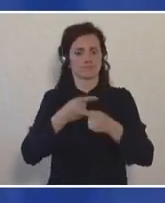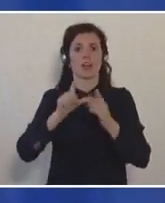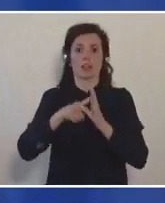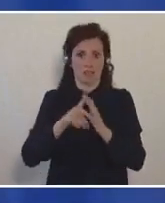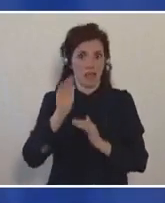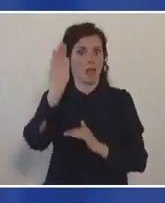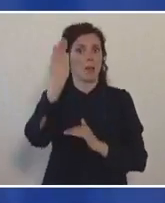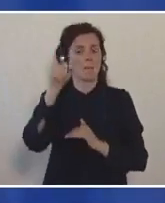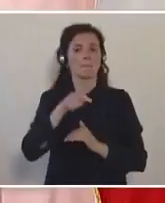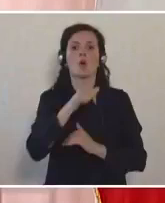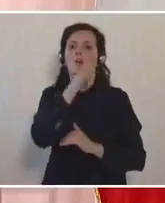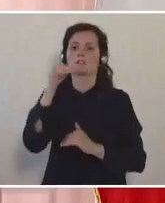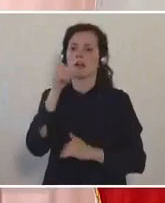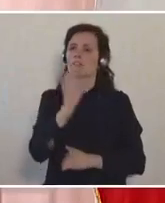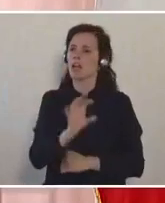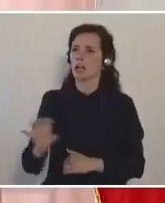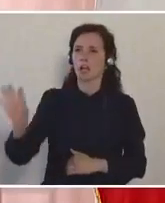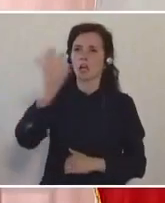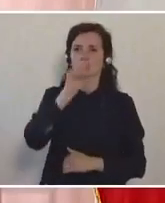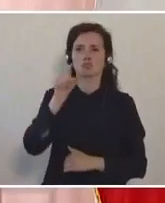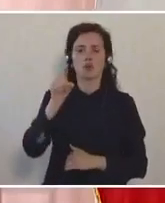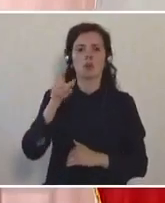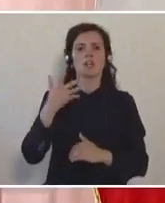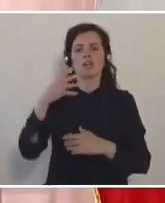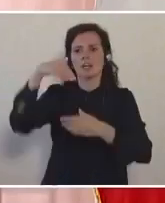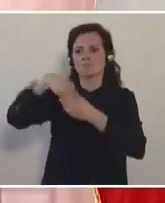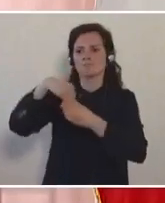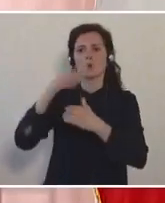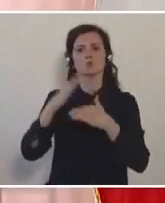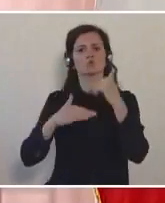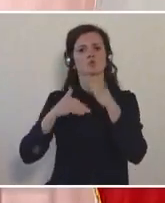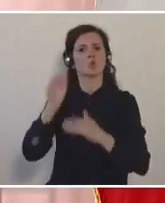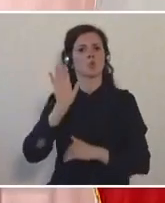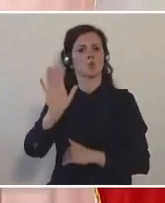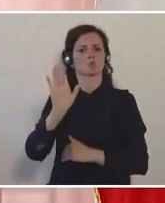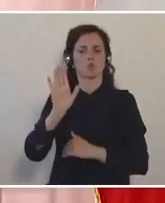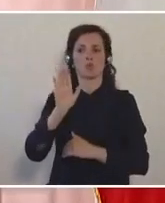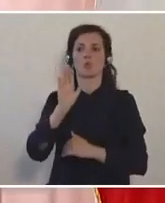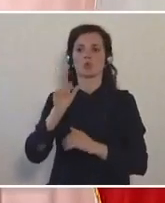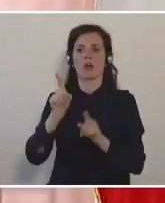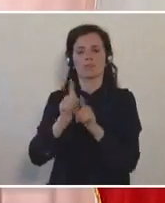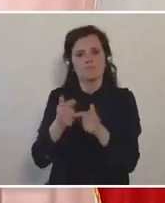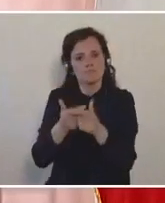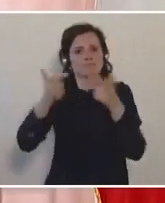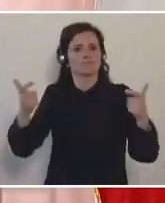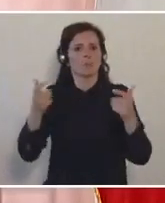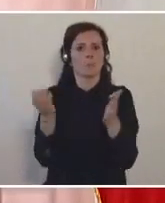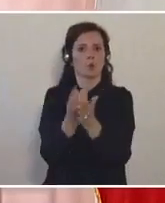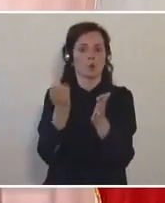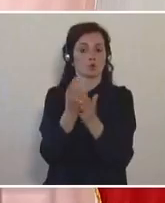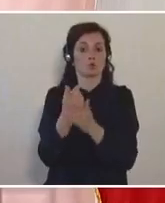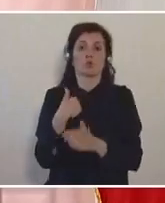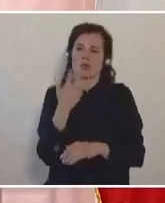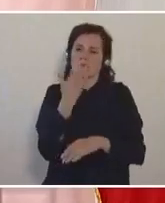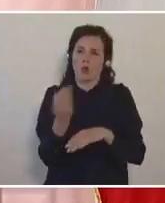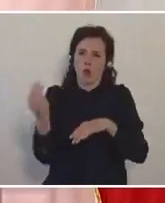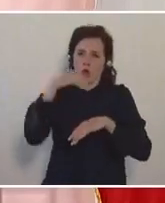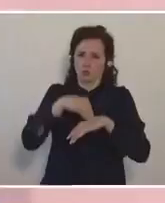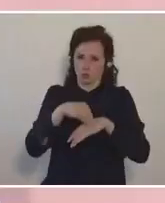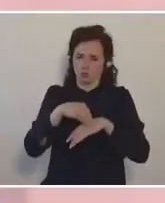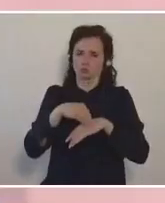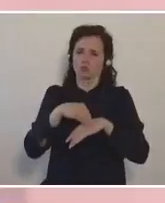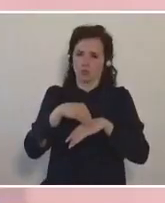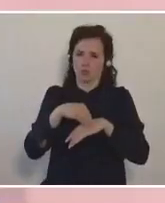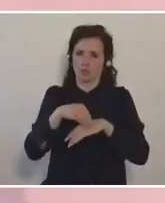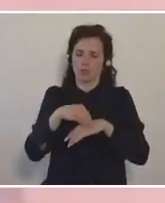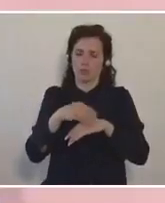regions. Thank you, Ursula. May I add one point about, first, I would start where Ursula also started. If there